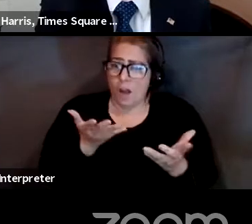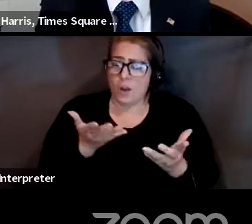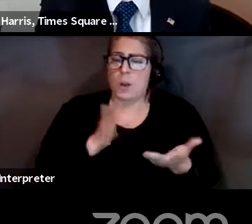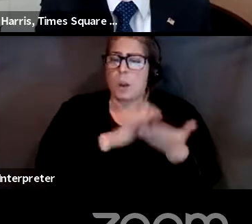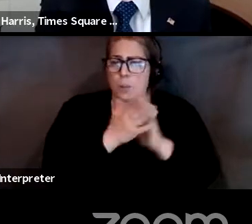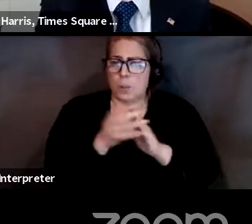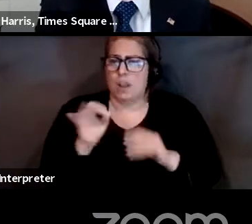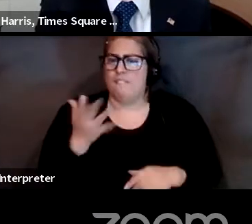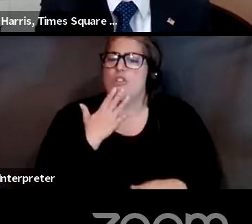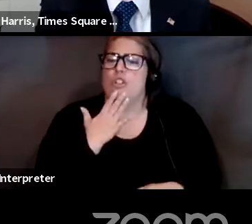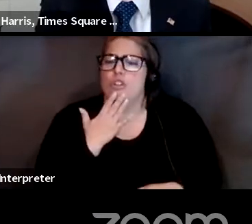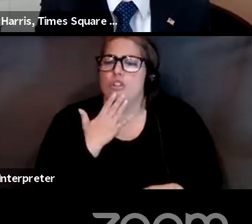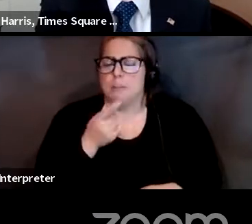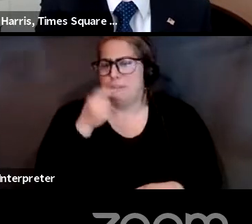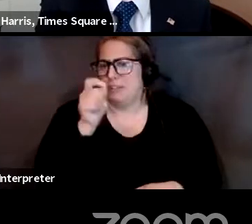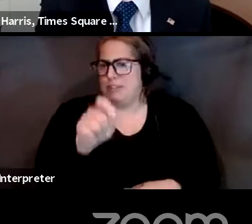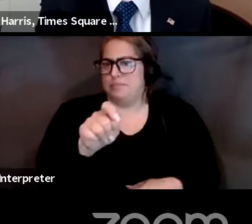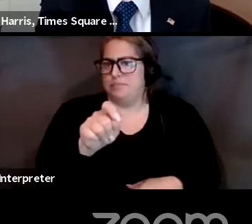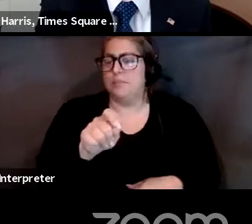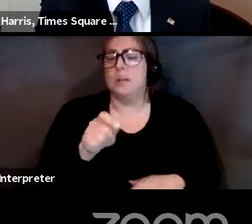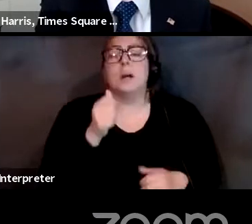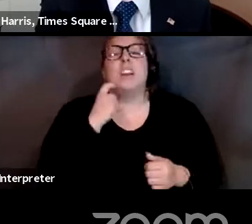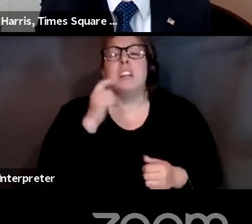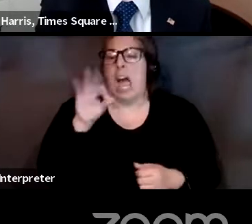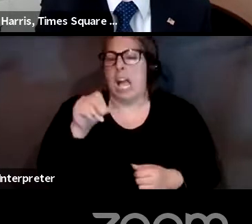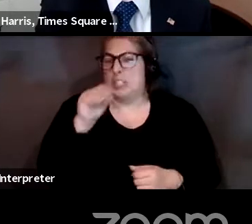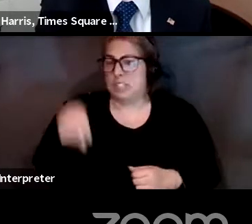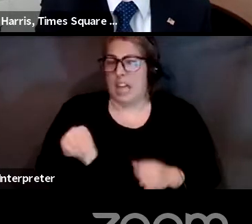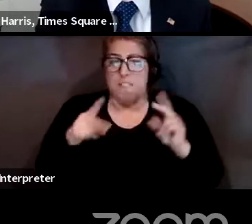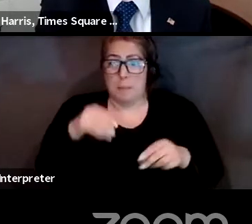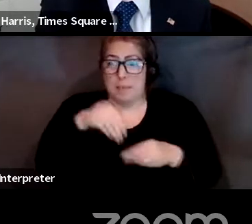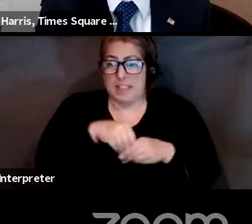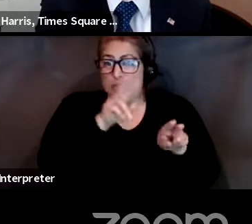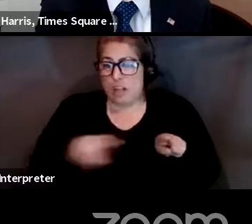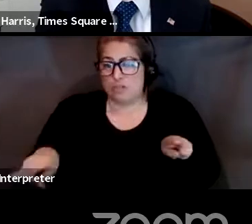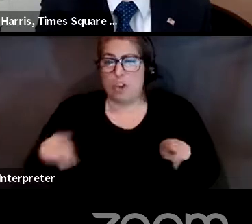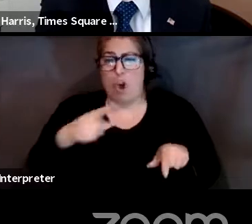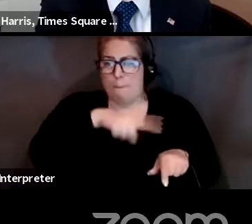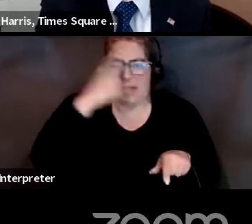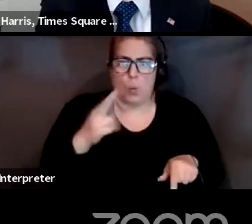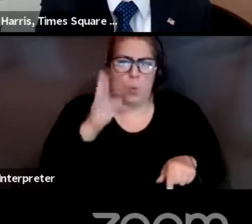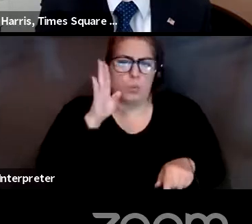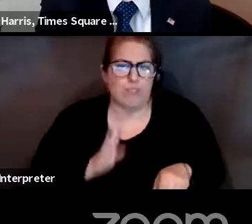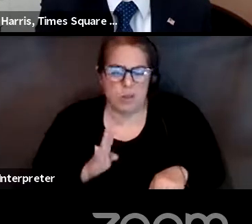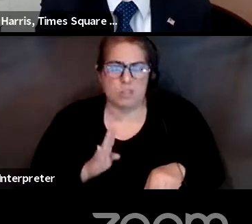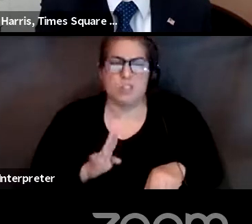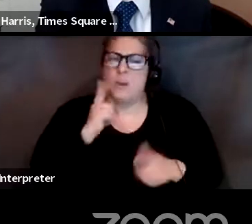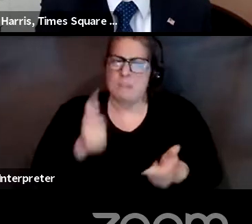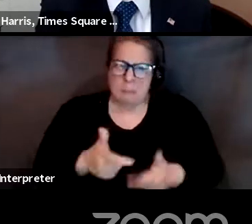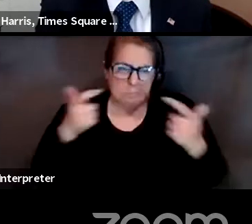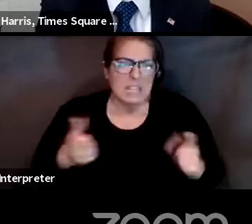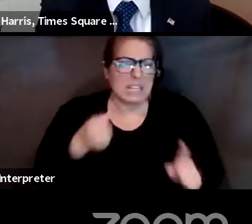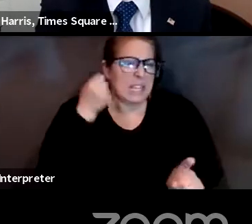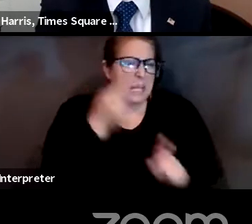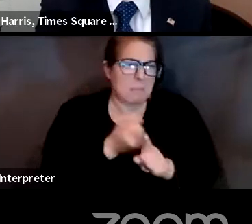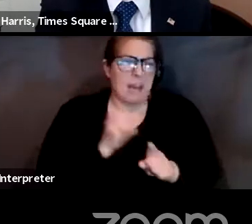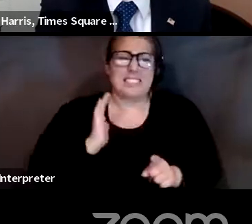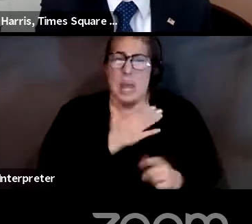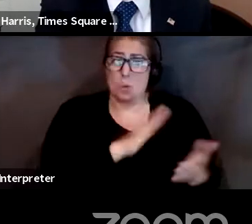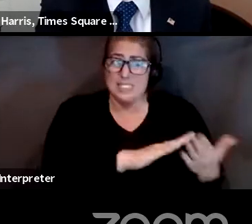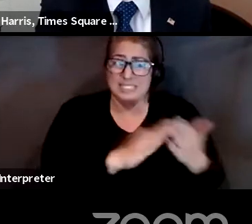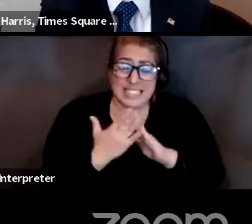in shelter are Black or Brown. So it really, really has just such a disparate impact in our city, in our country, and it's